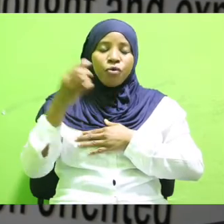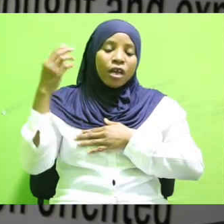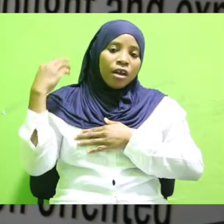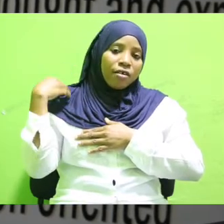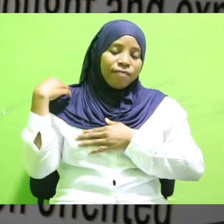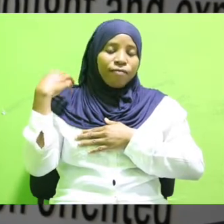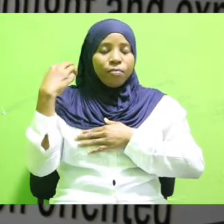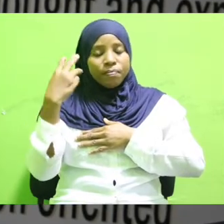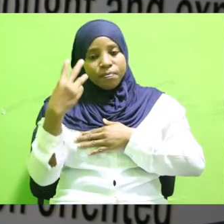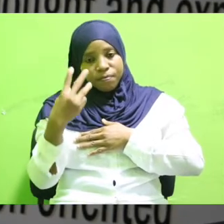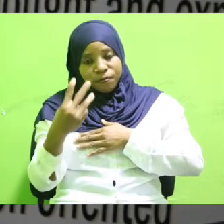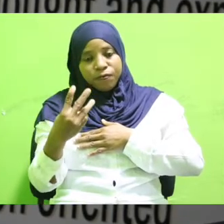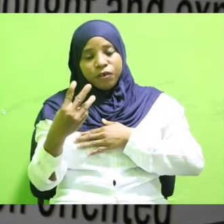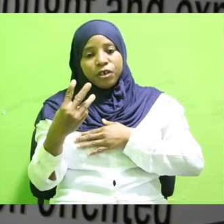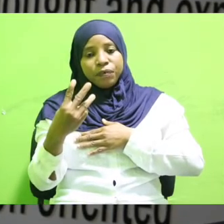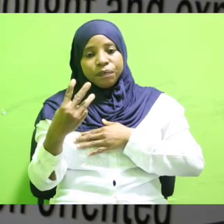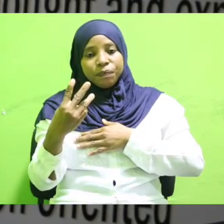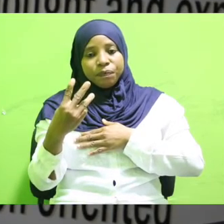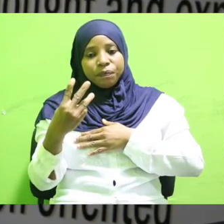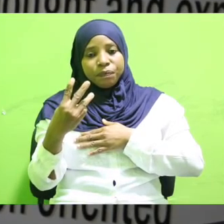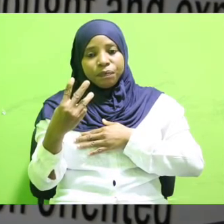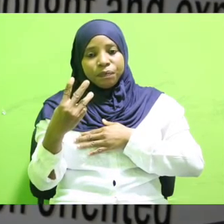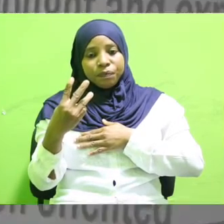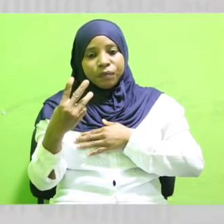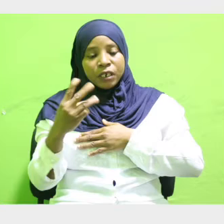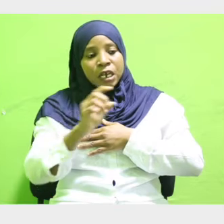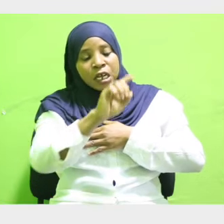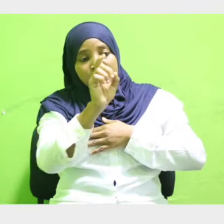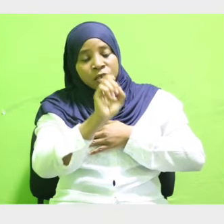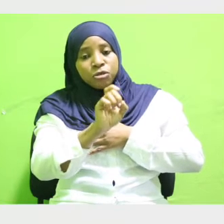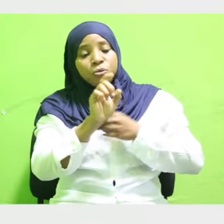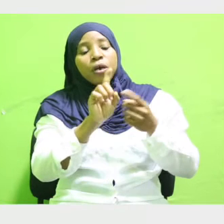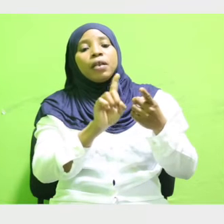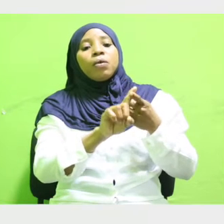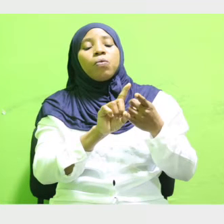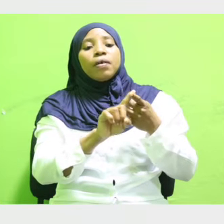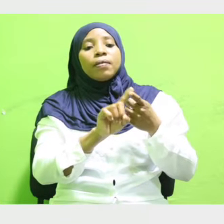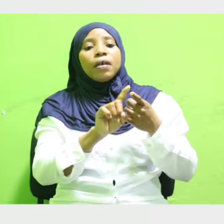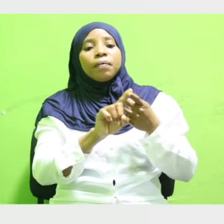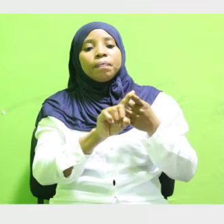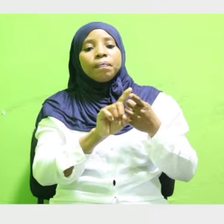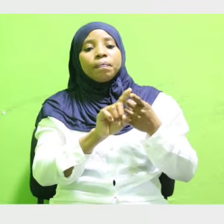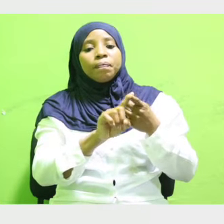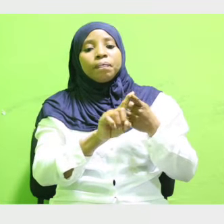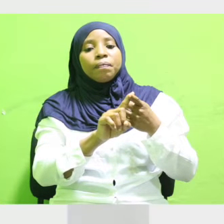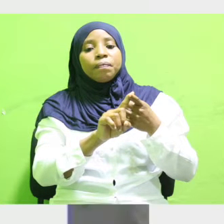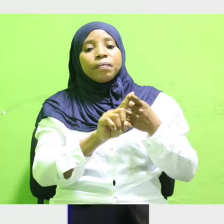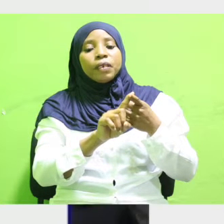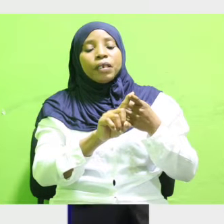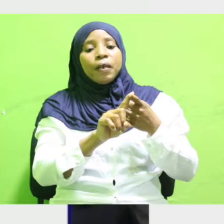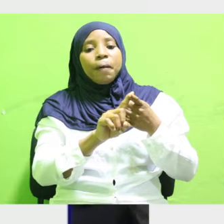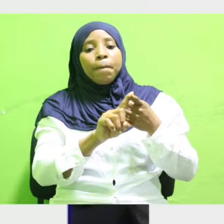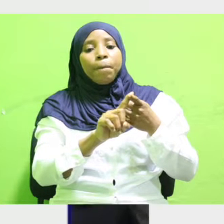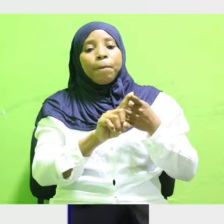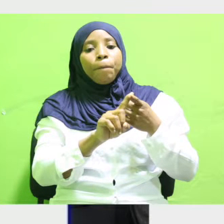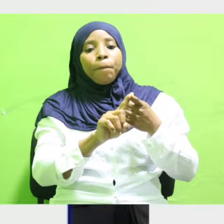with the questions. Our first question states that define tropism,